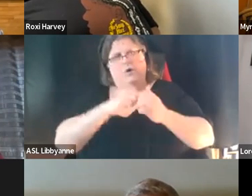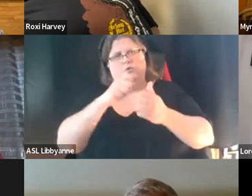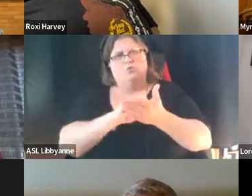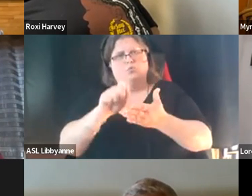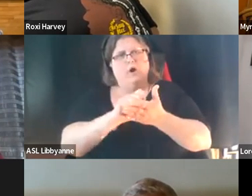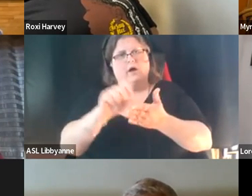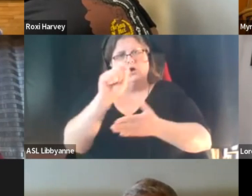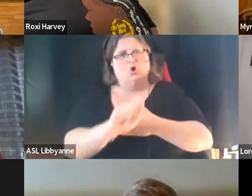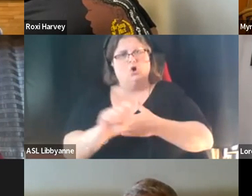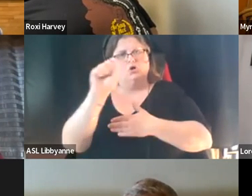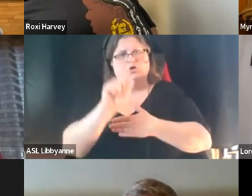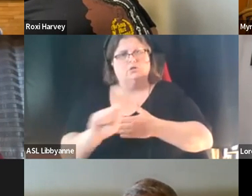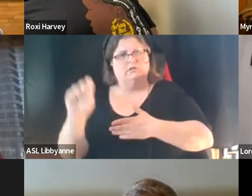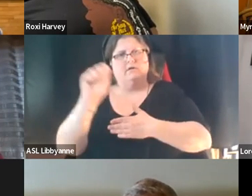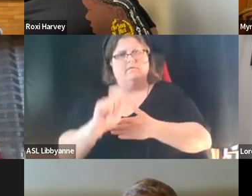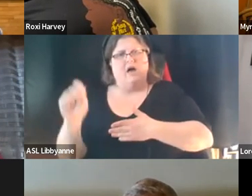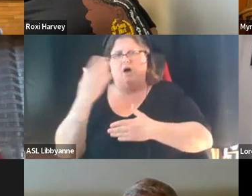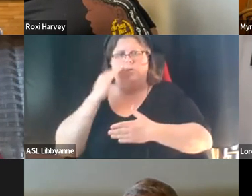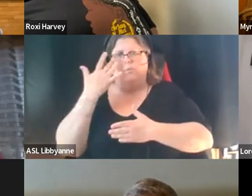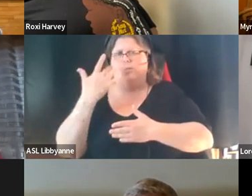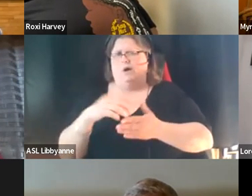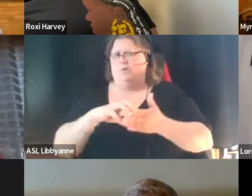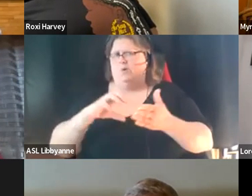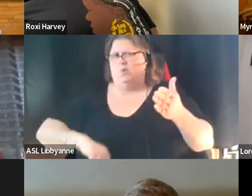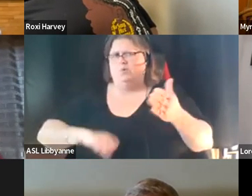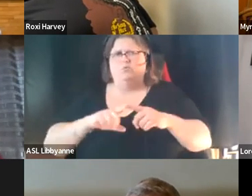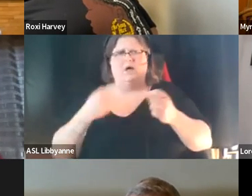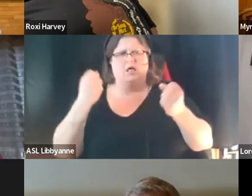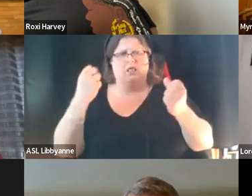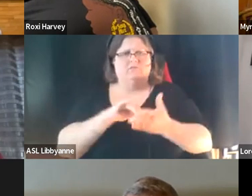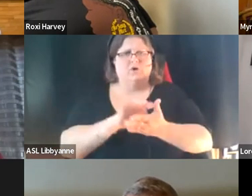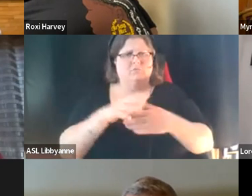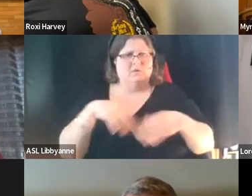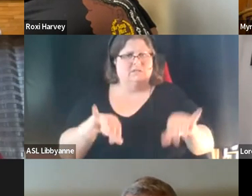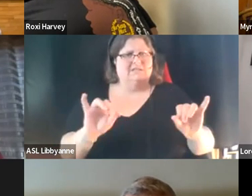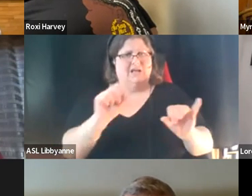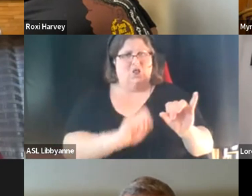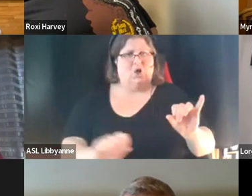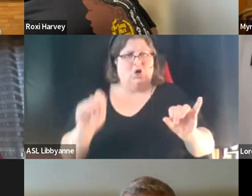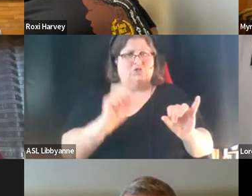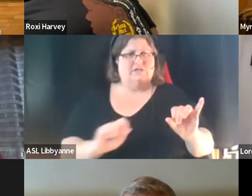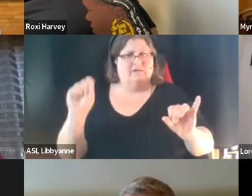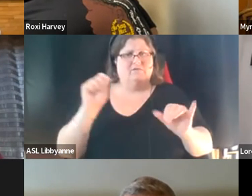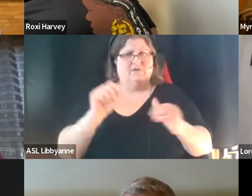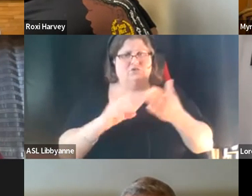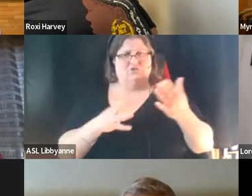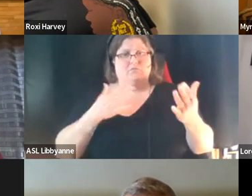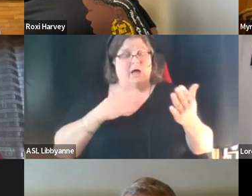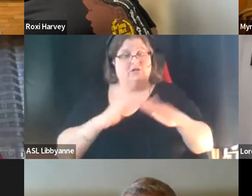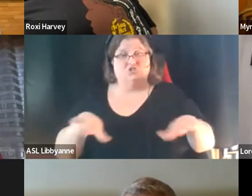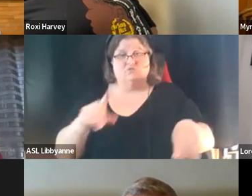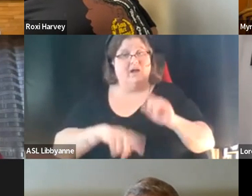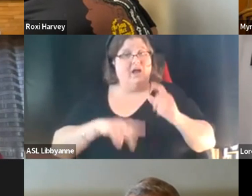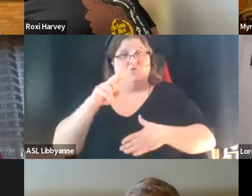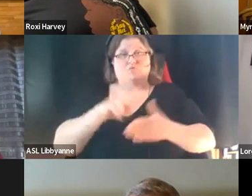cursive as well. I don't know why they took that out of school, but that's important. A lot of documents are still in cursive, and students are not, my children cannot